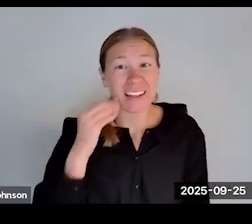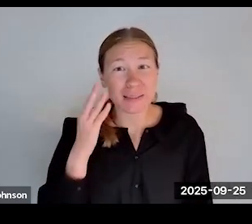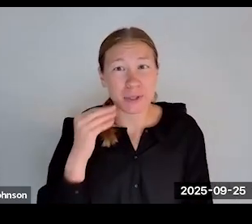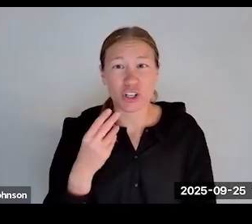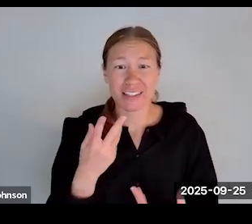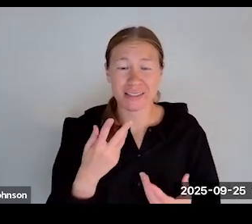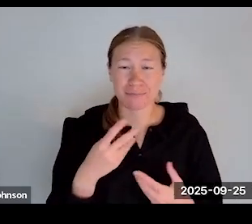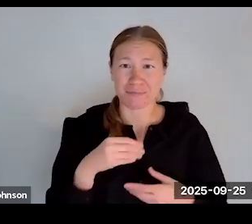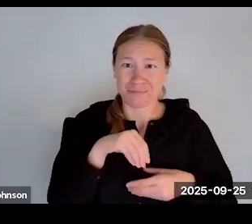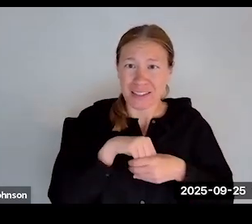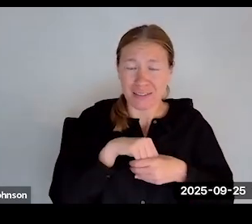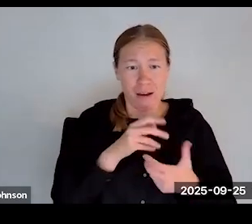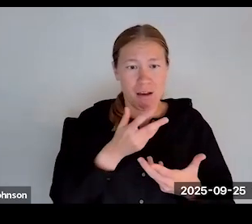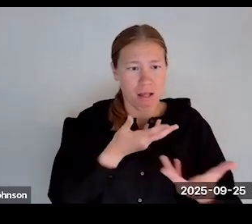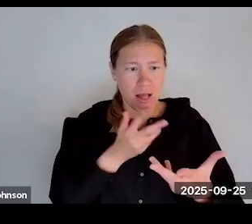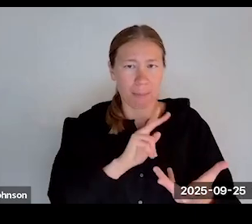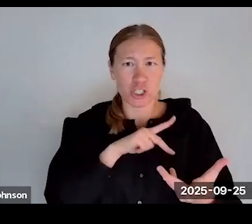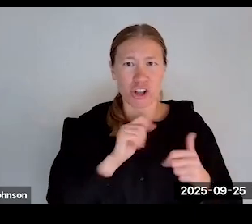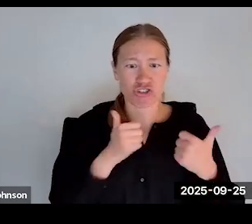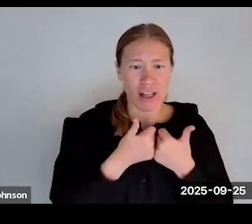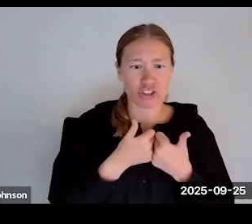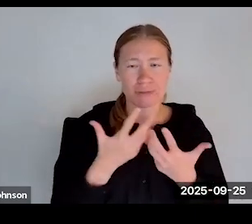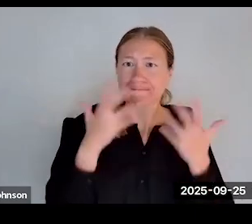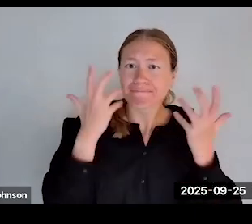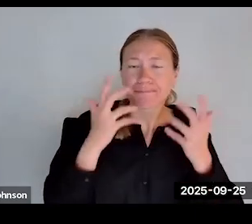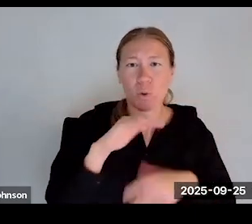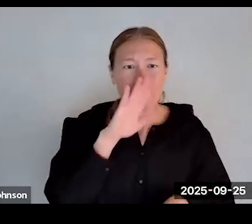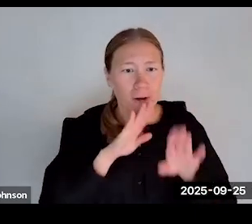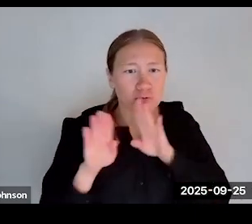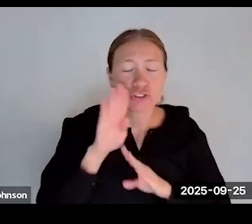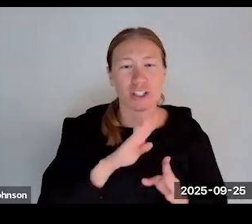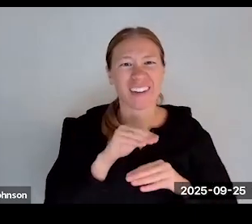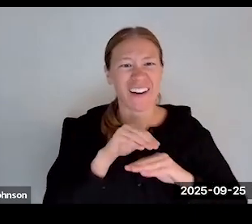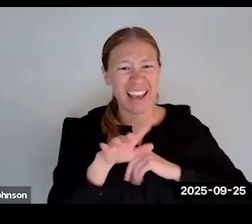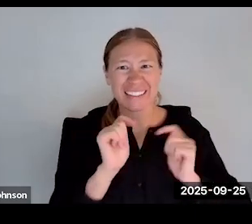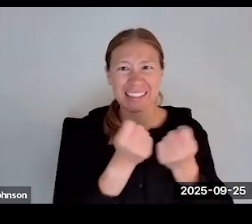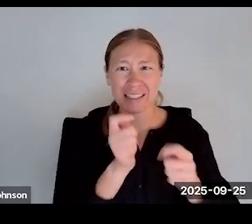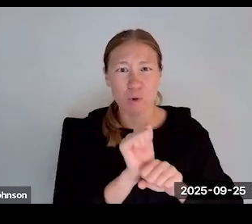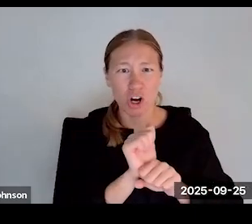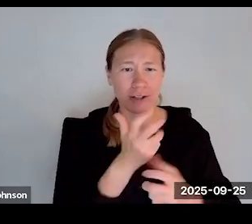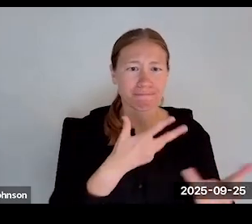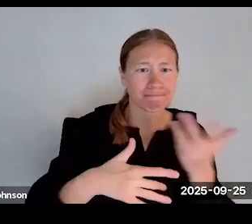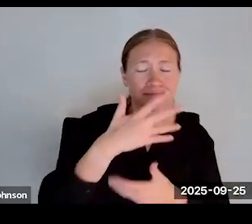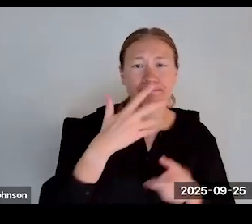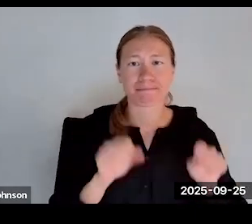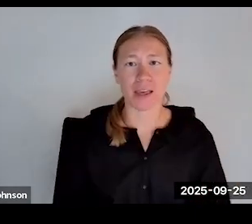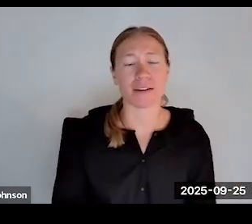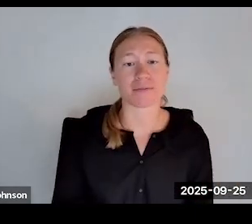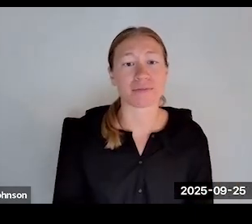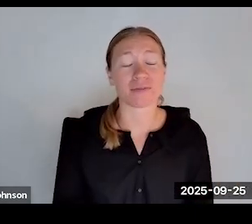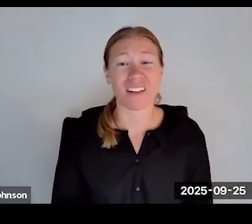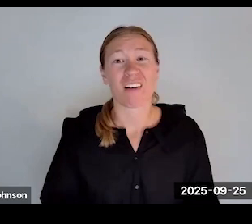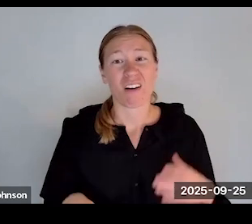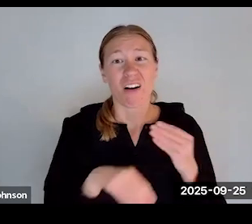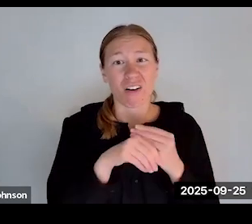interpersonal challenges like irritability or frustration that can also affect teamwork. On top of that, stigma